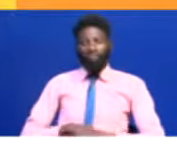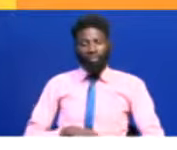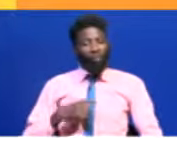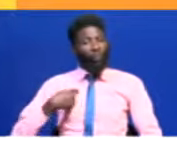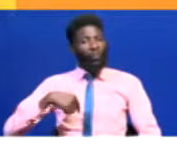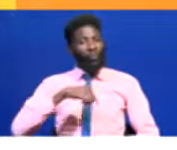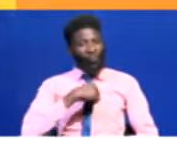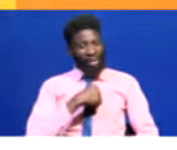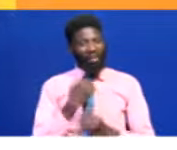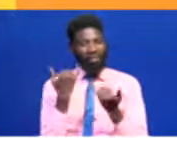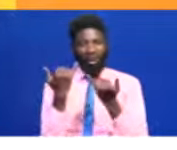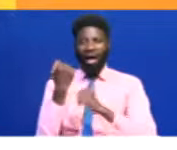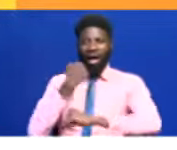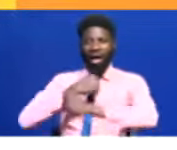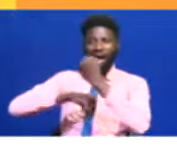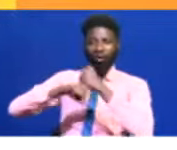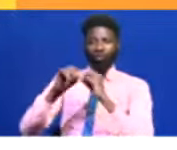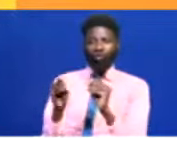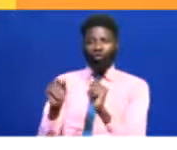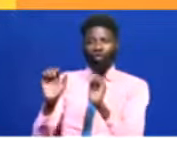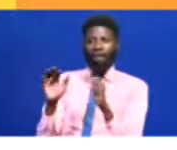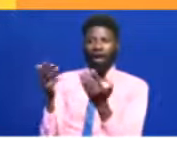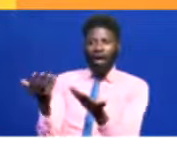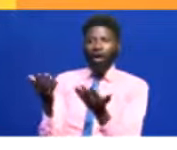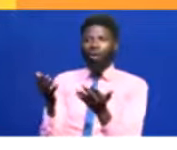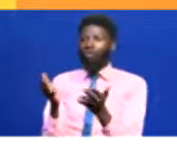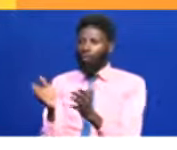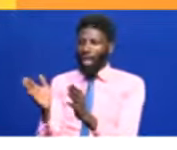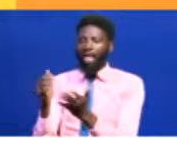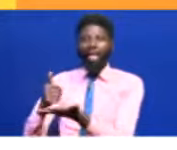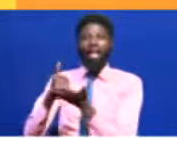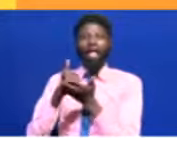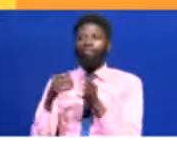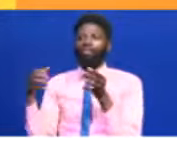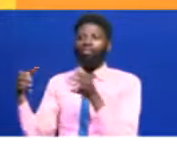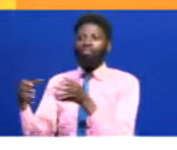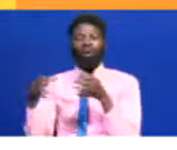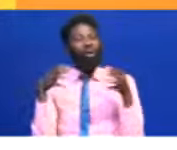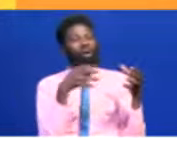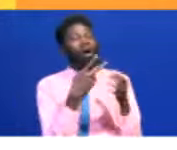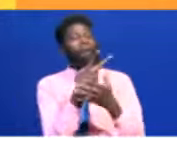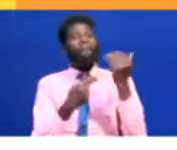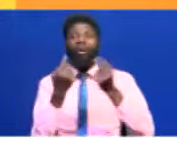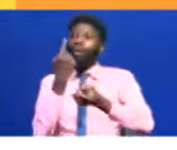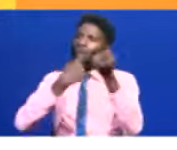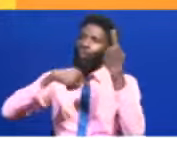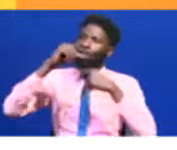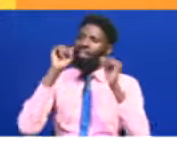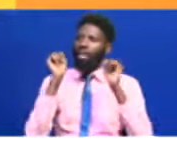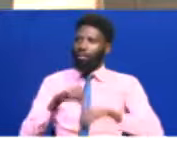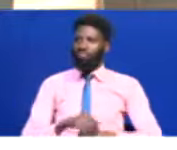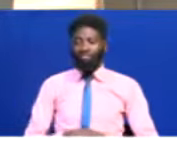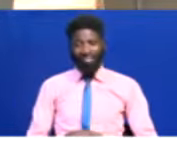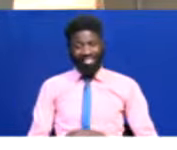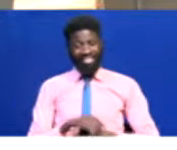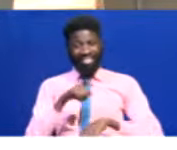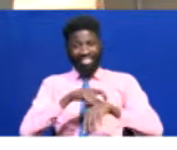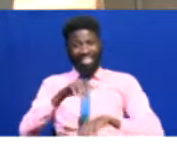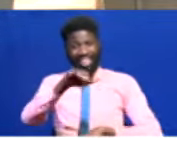at it in a way that it's a win-win for all of us. And that's why when it comes to settling